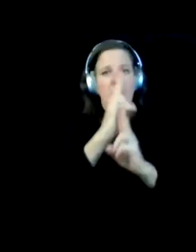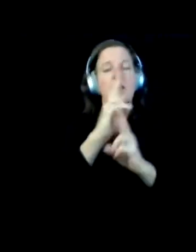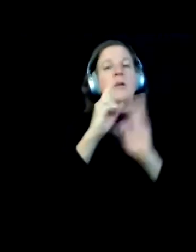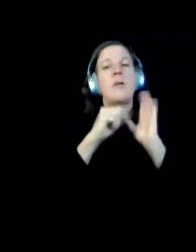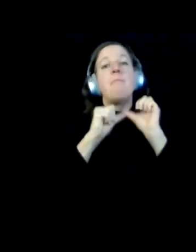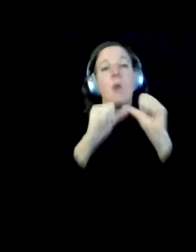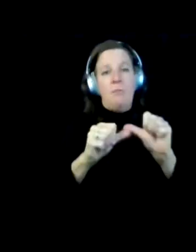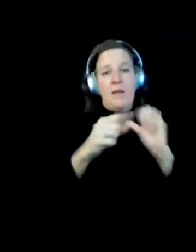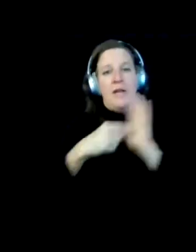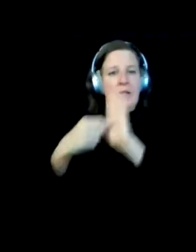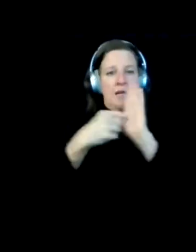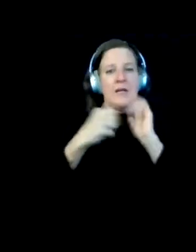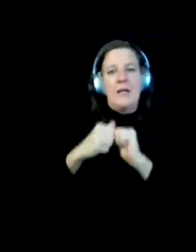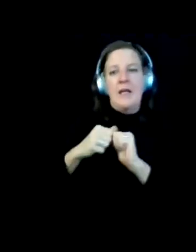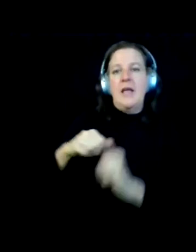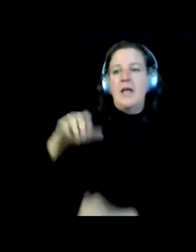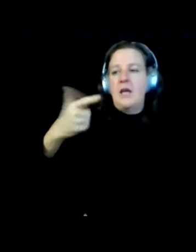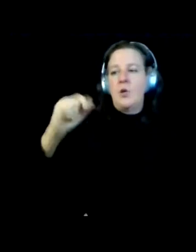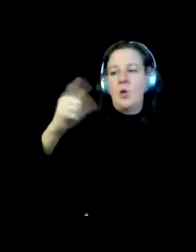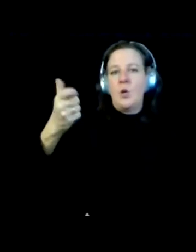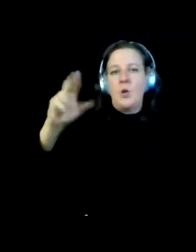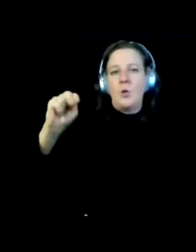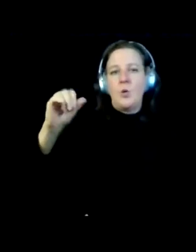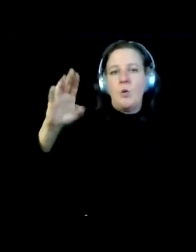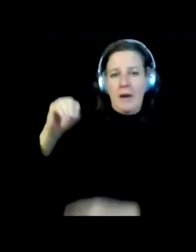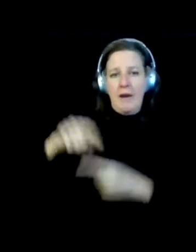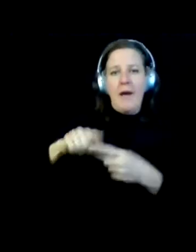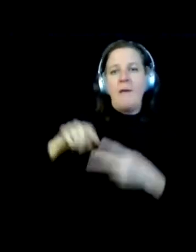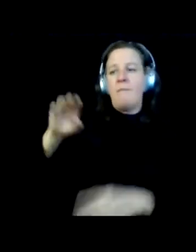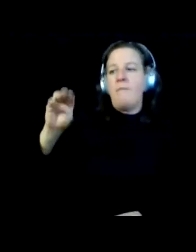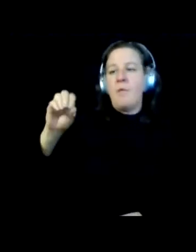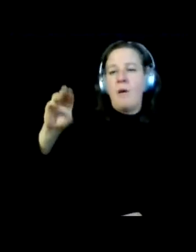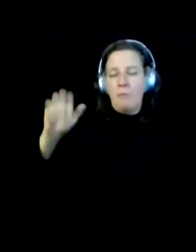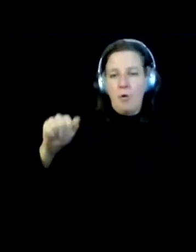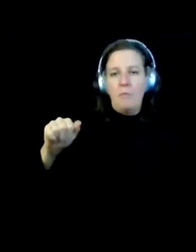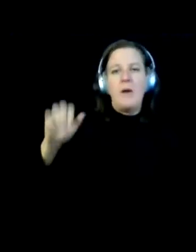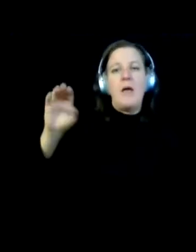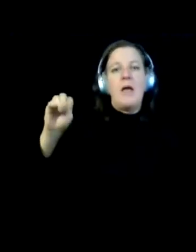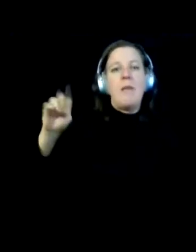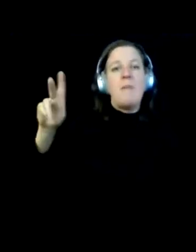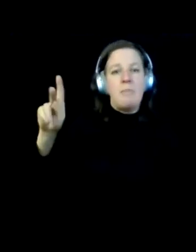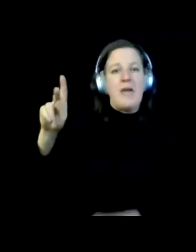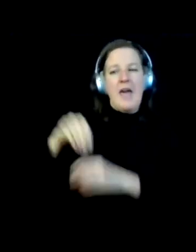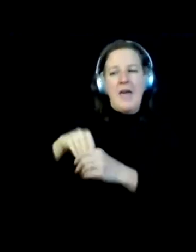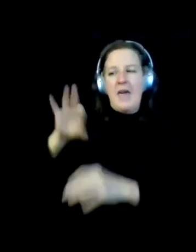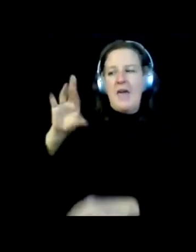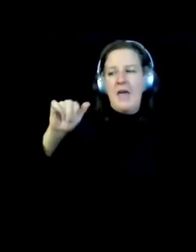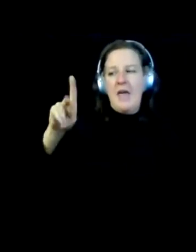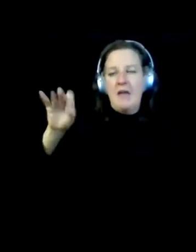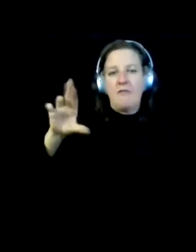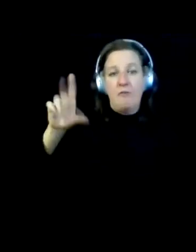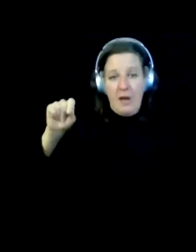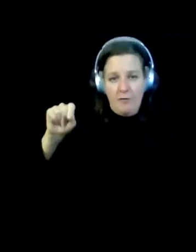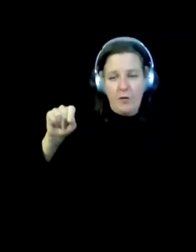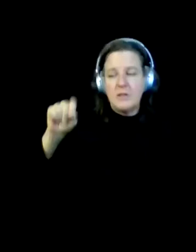Museum, MoMA, MMK Museum für Moderne Kunst in Frankfurt, San Francisco Museum of